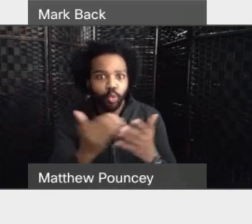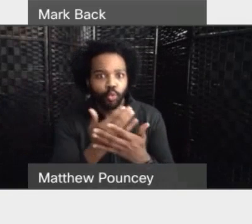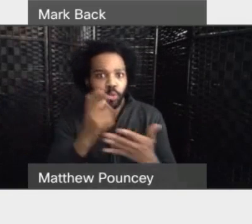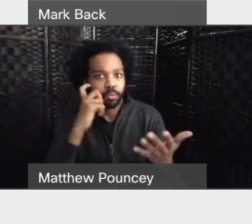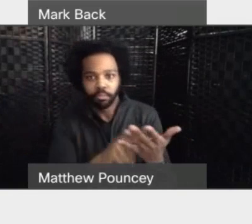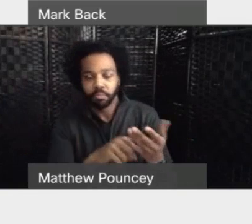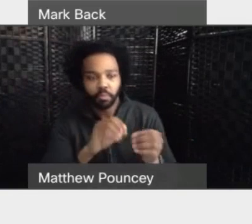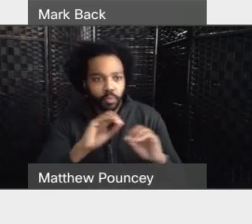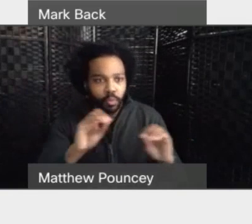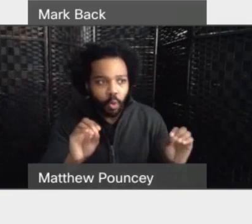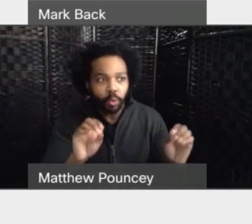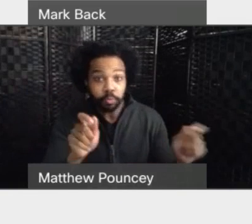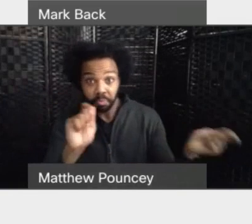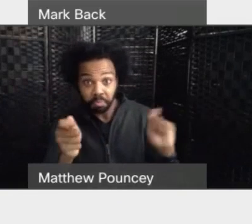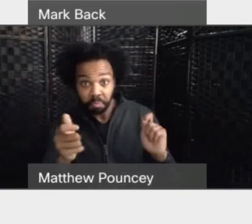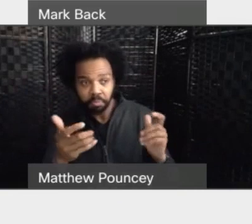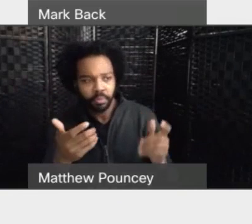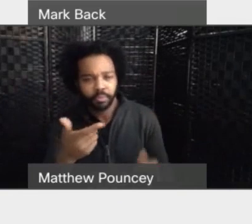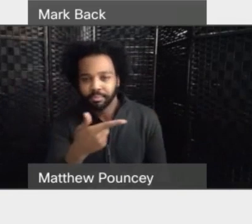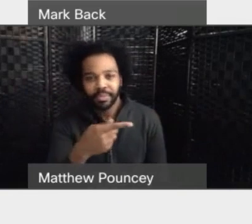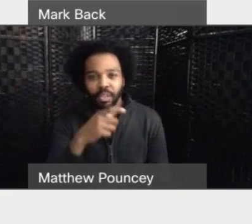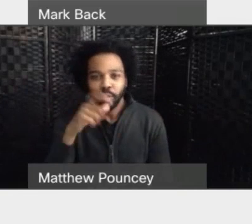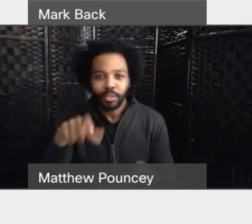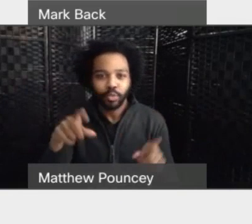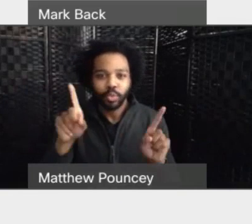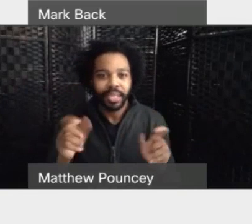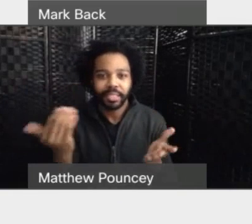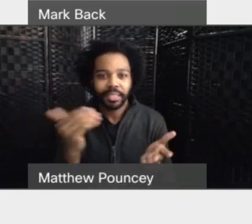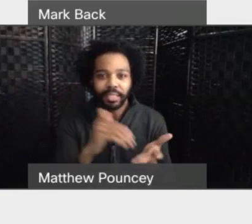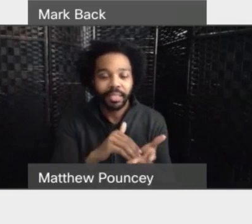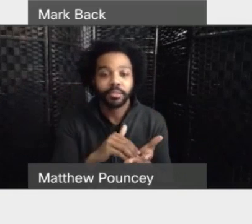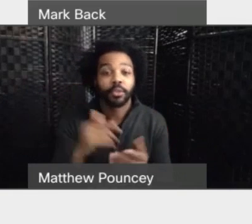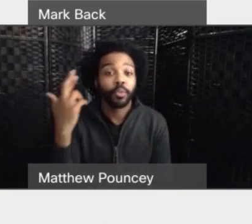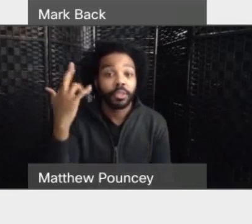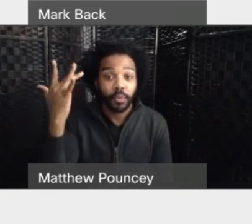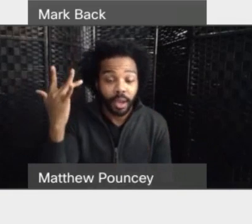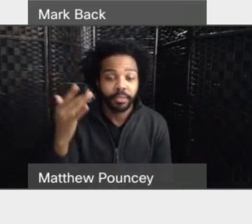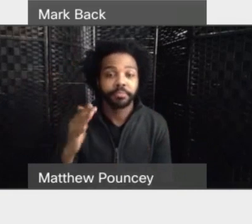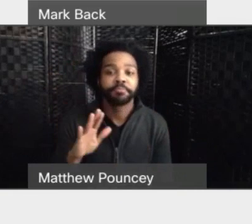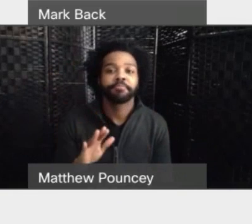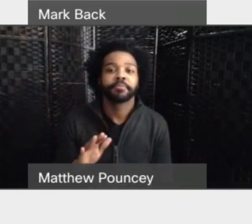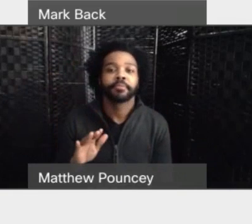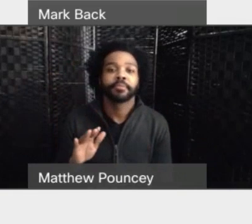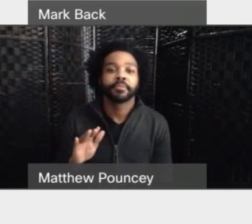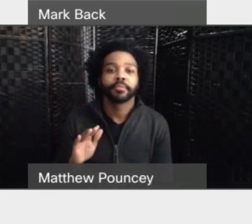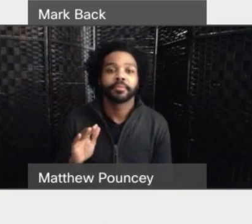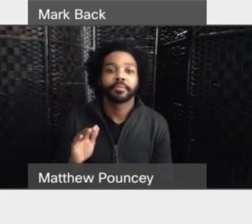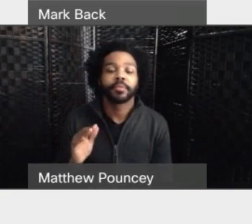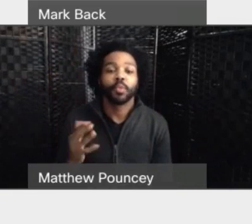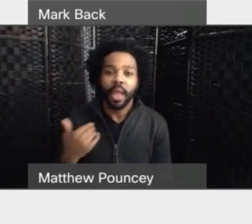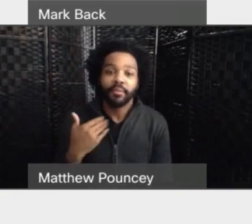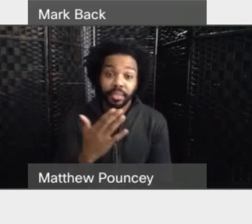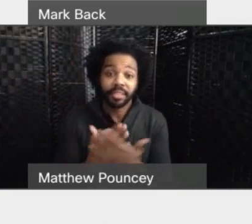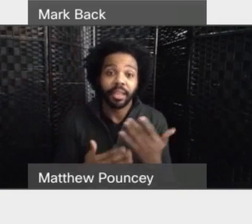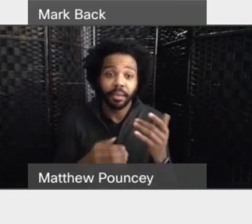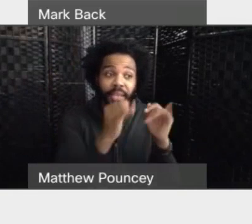last positive result, they do not need to get tested again. And part of the reasoning for that is that there are individuals who continue